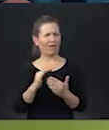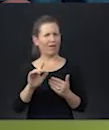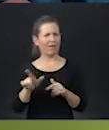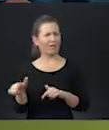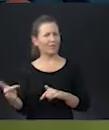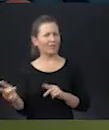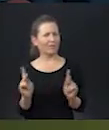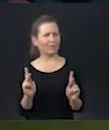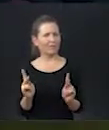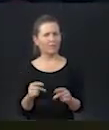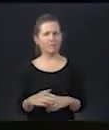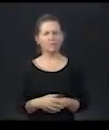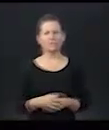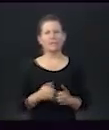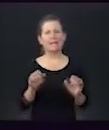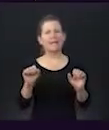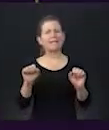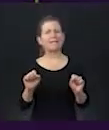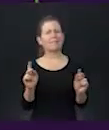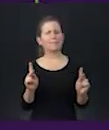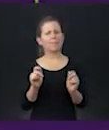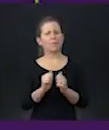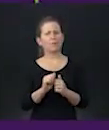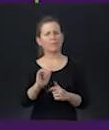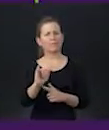like everybody else.